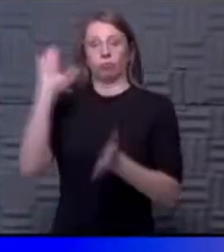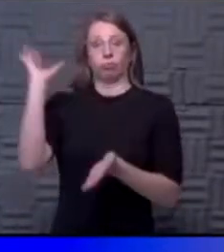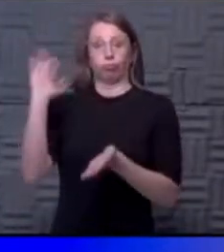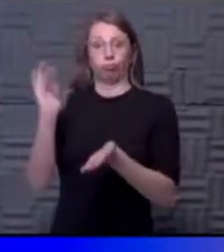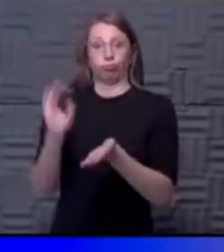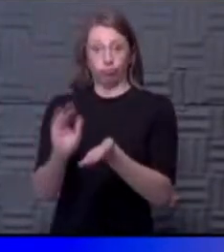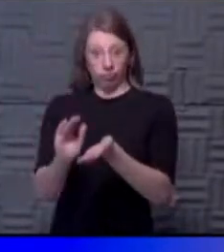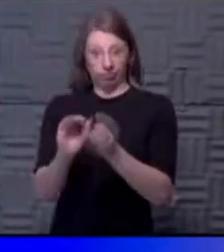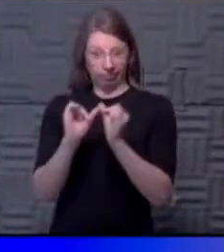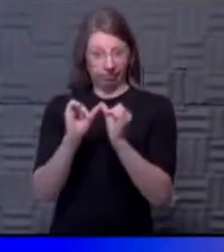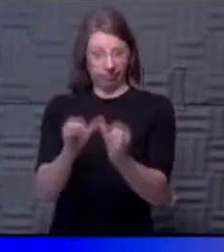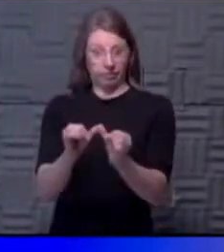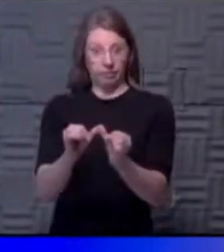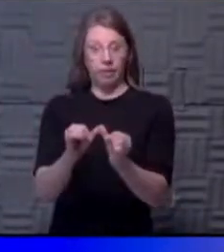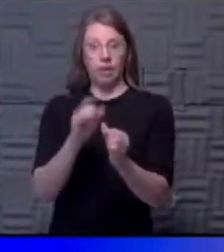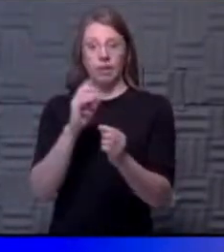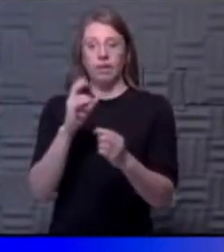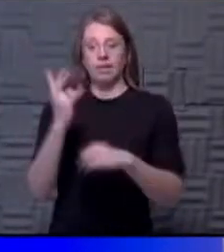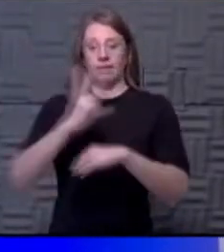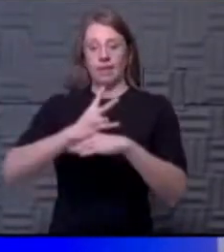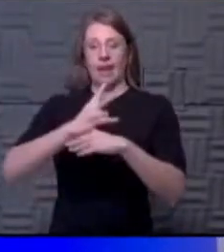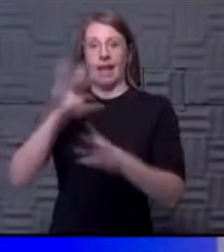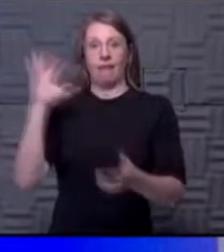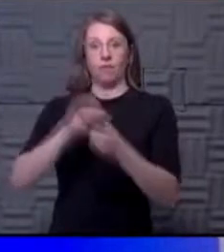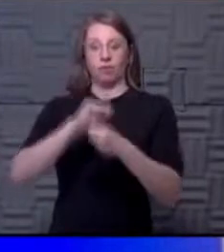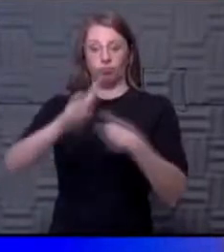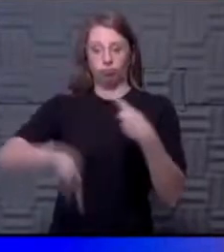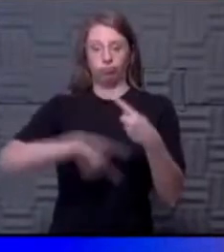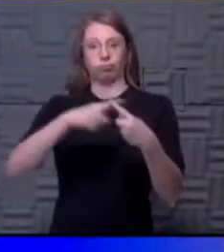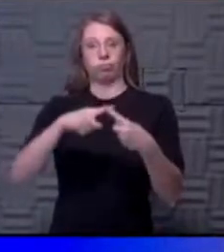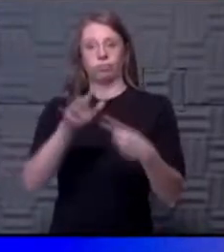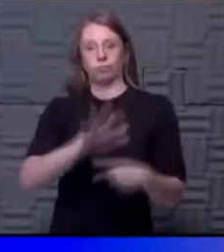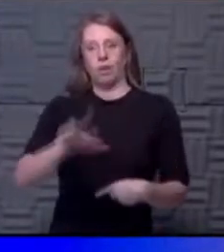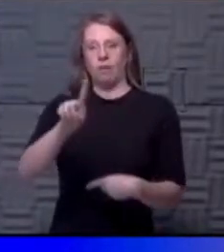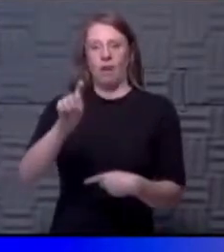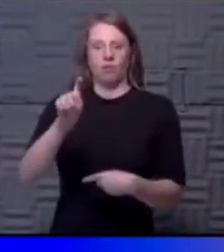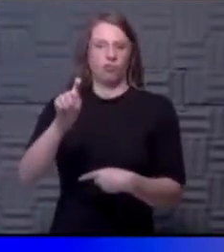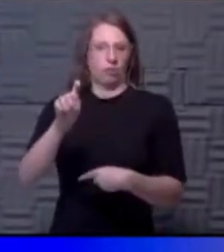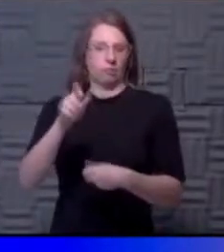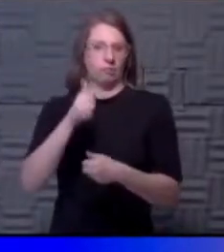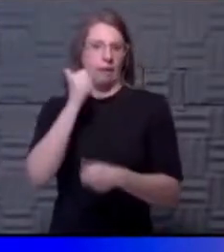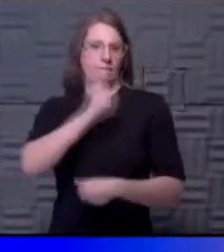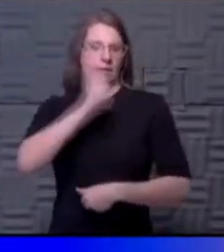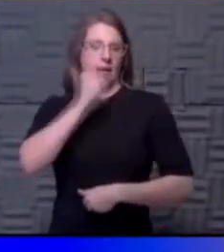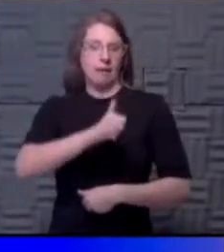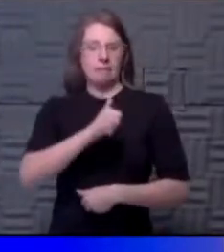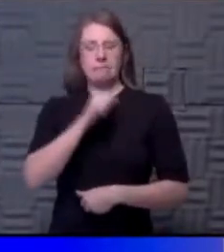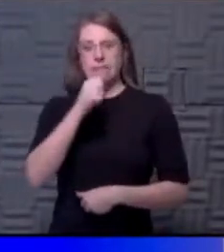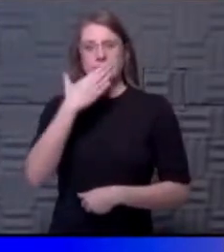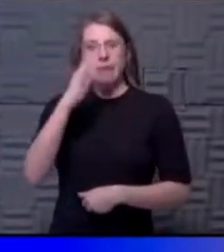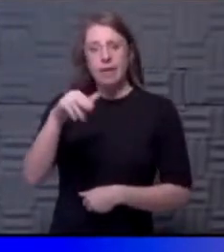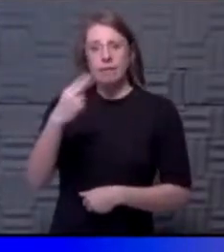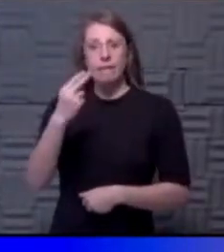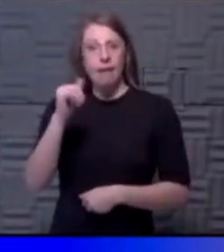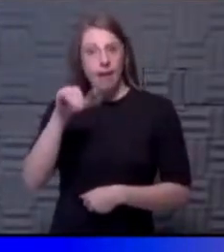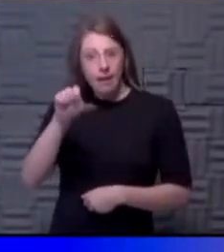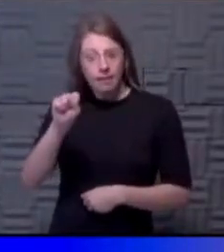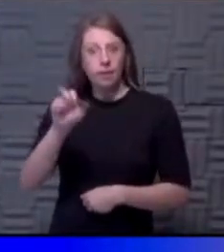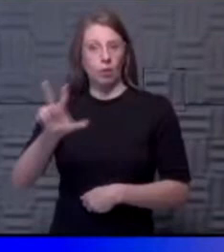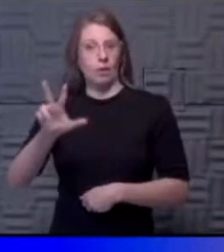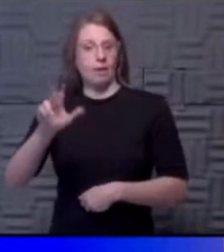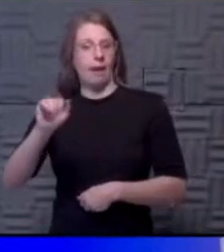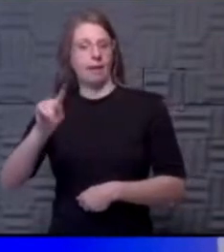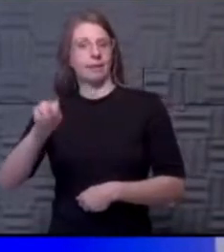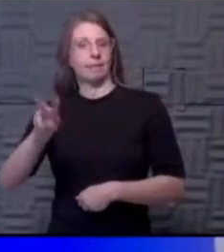know that the rolling 7-day average for Kansas City area is still around 100 or so. So not doing too bad. Hayes has 3